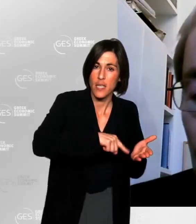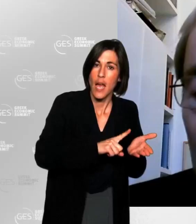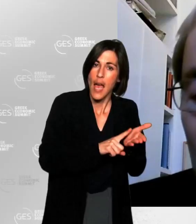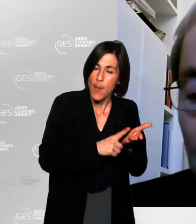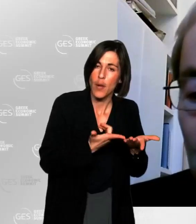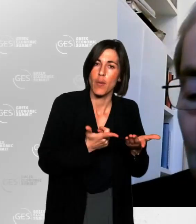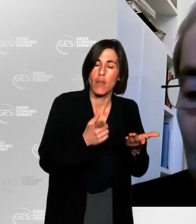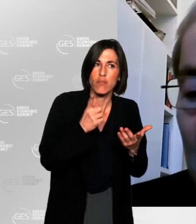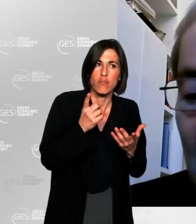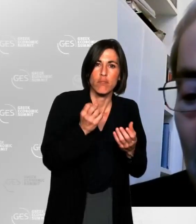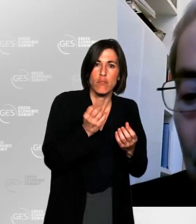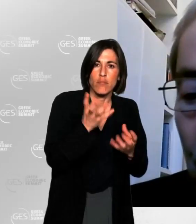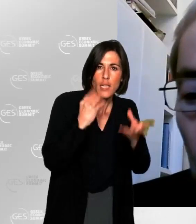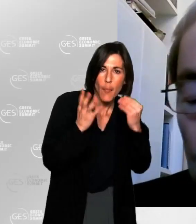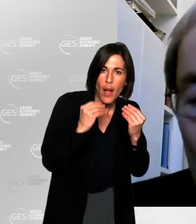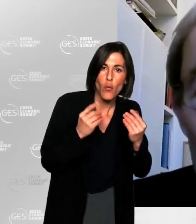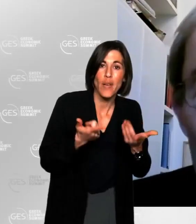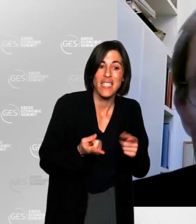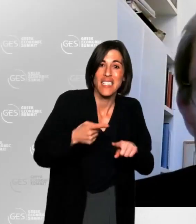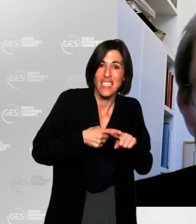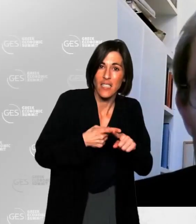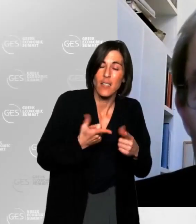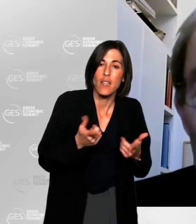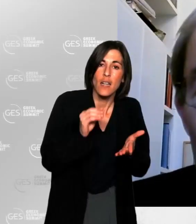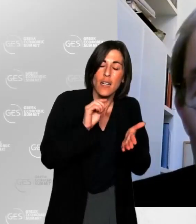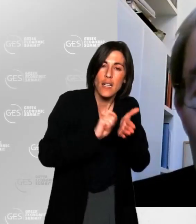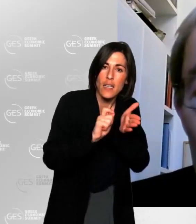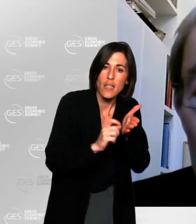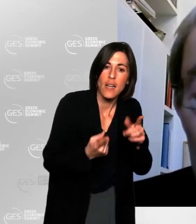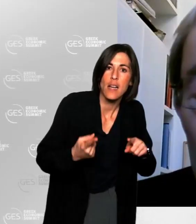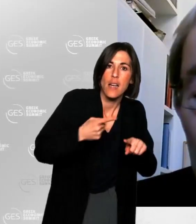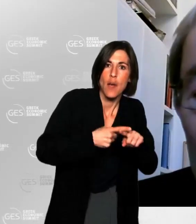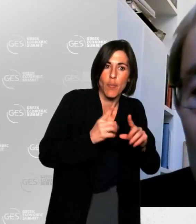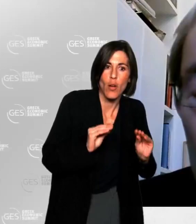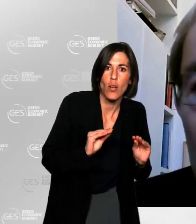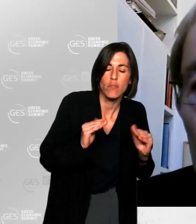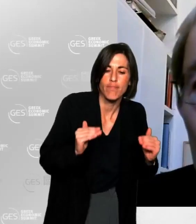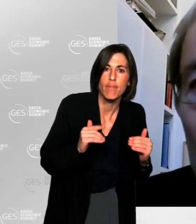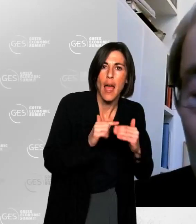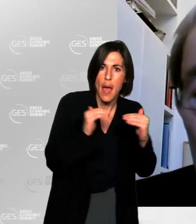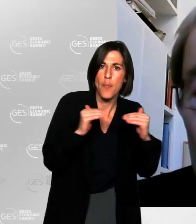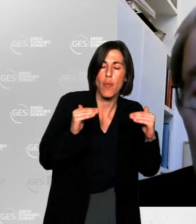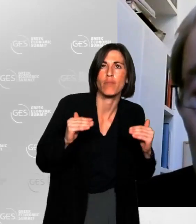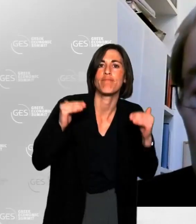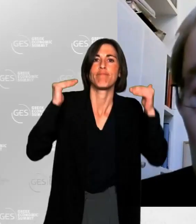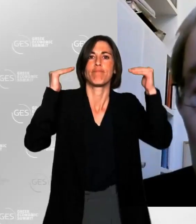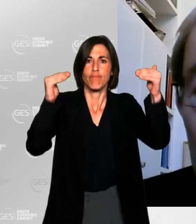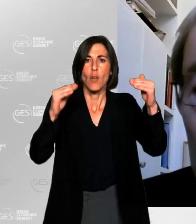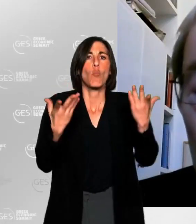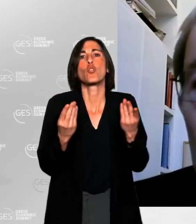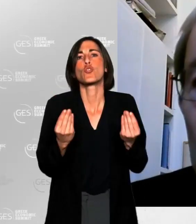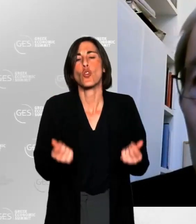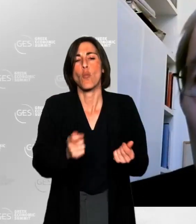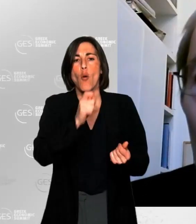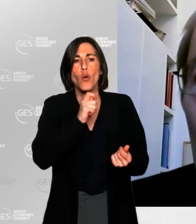to achieve the objective that we set in mind. And the main objective that we set in